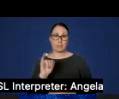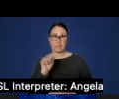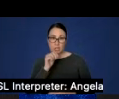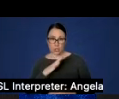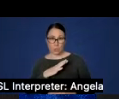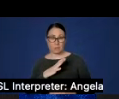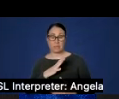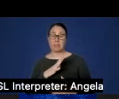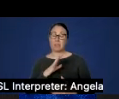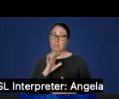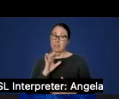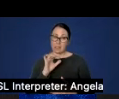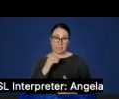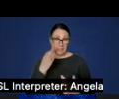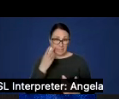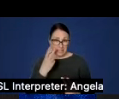for yourself.